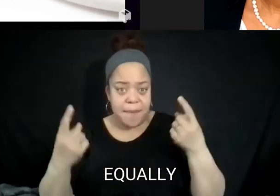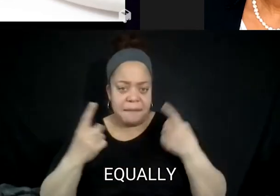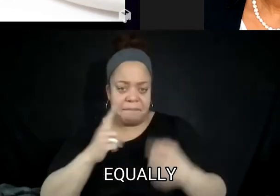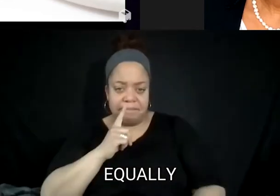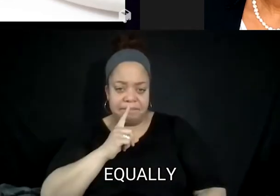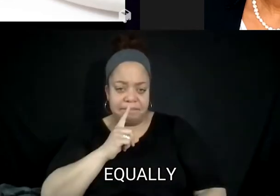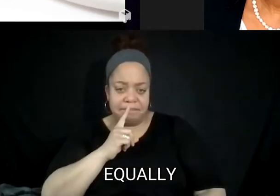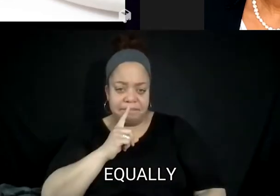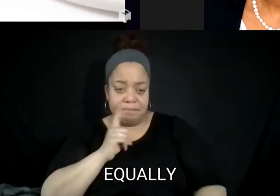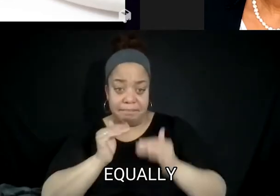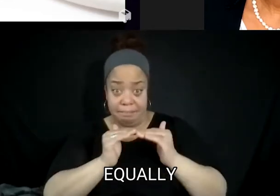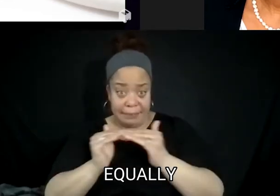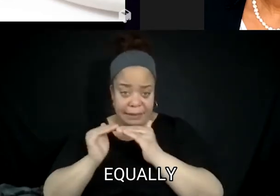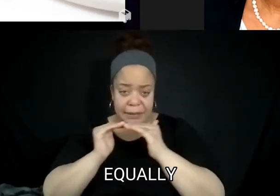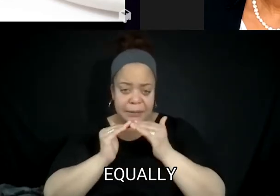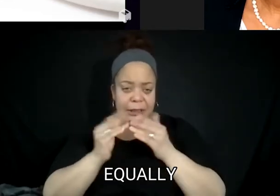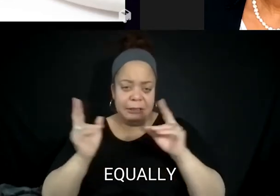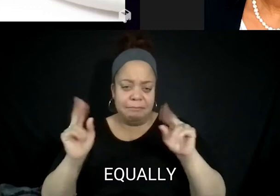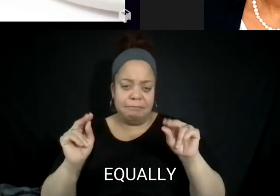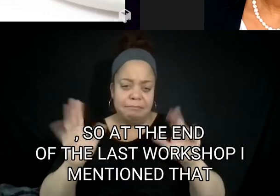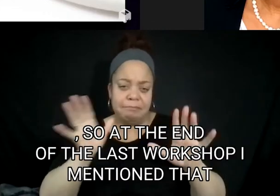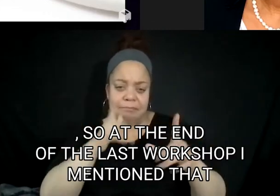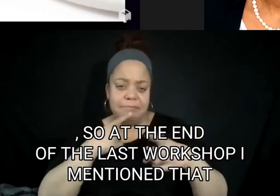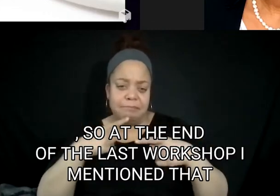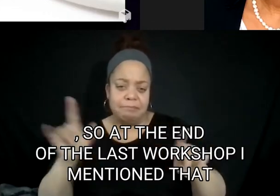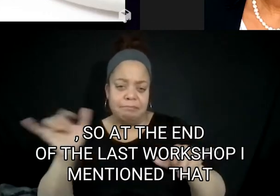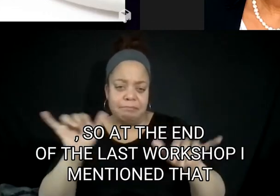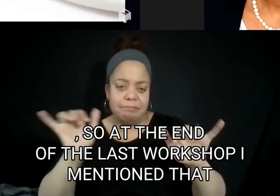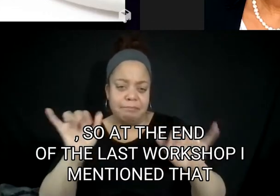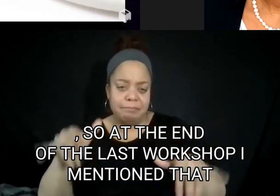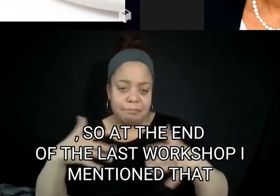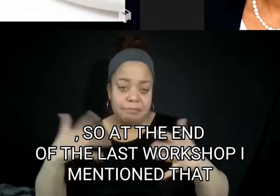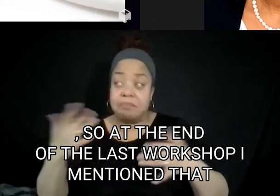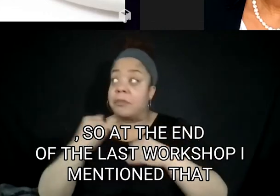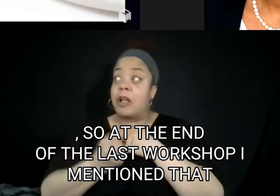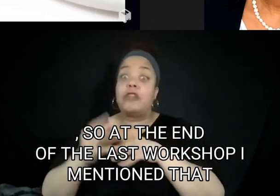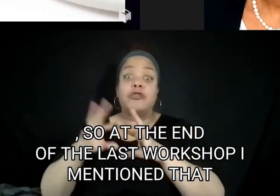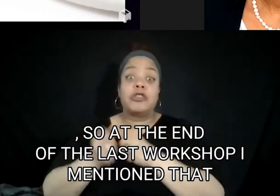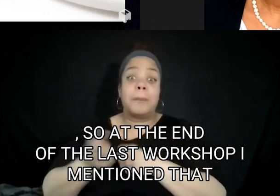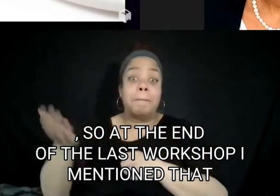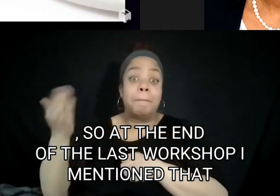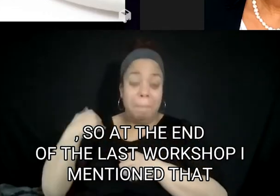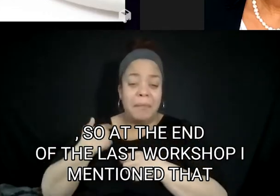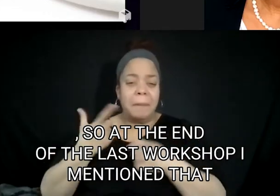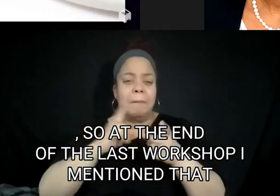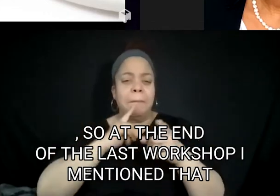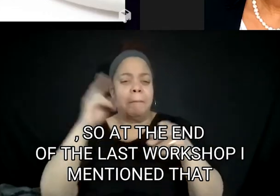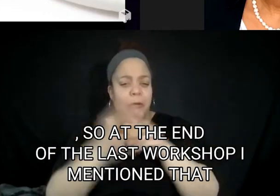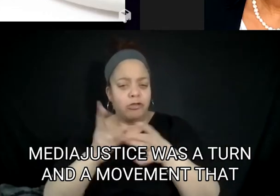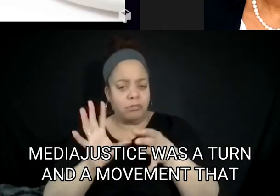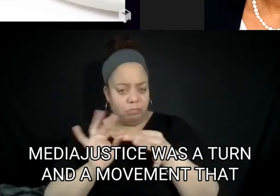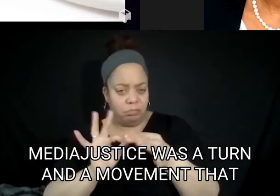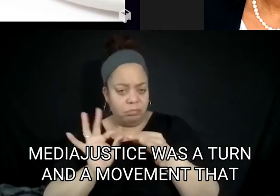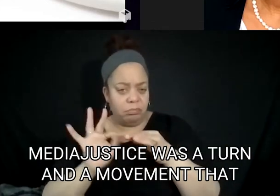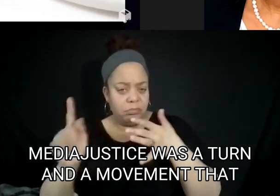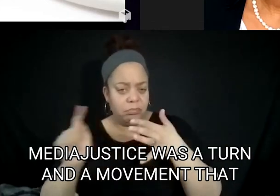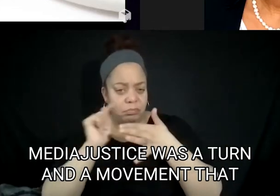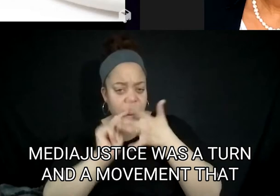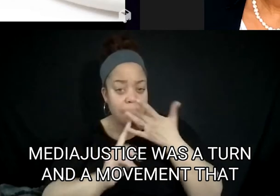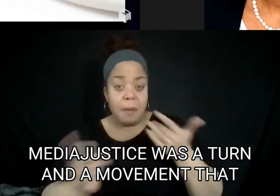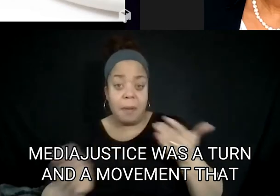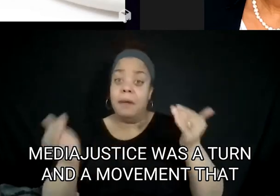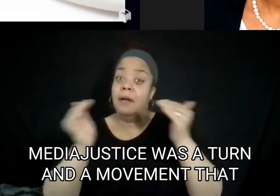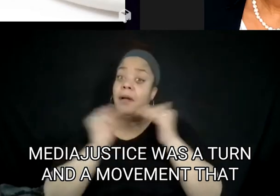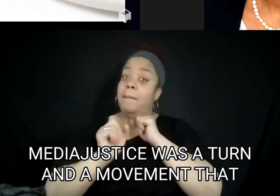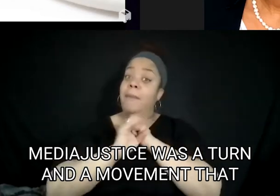mentioned that media justice was a turn and a movement that emerged out of a convening at the Highlander Research